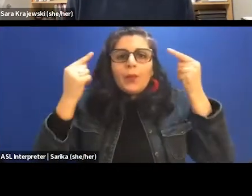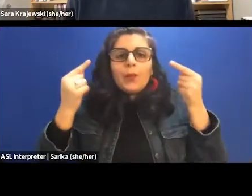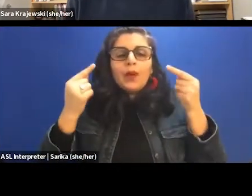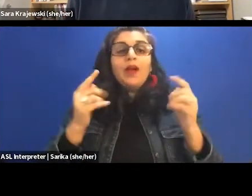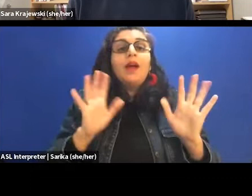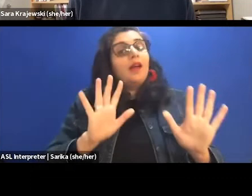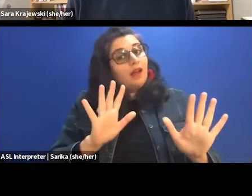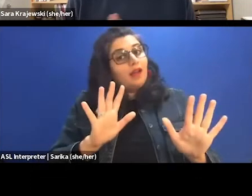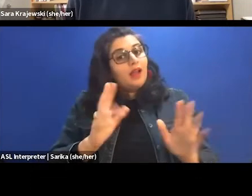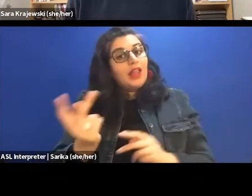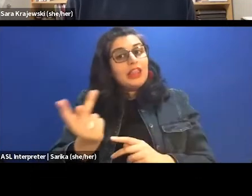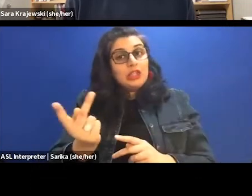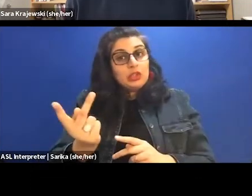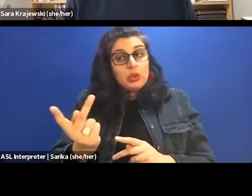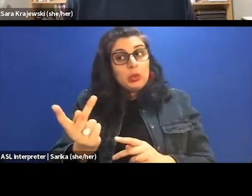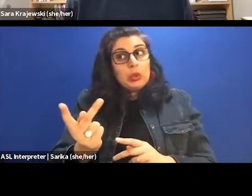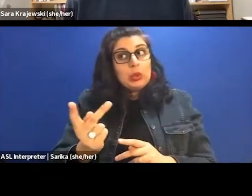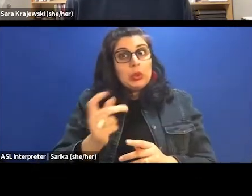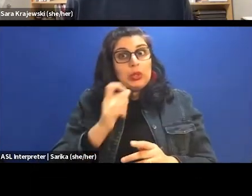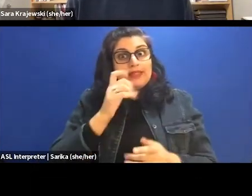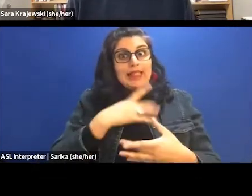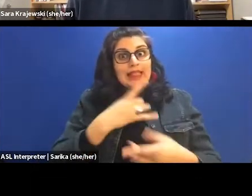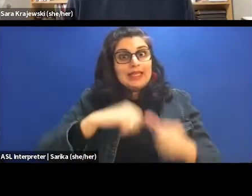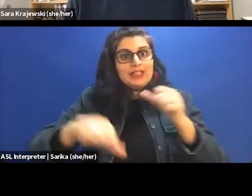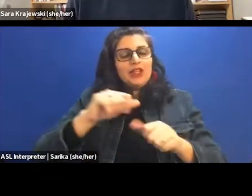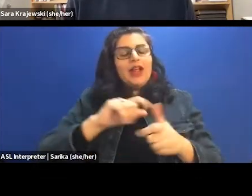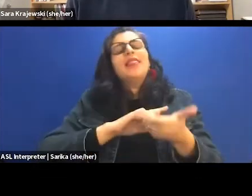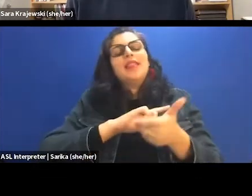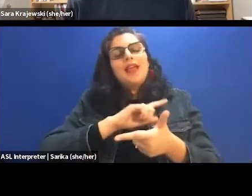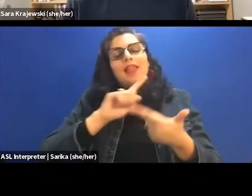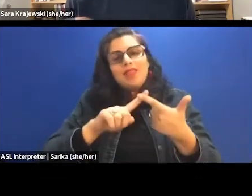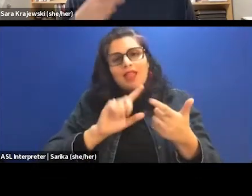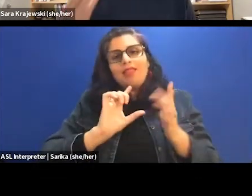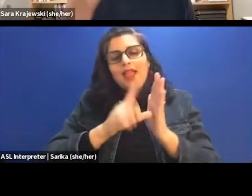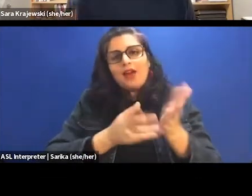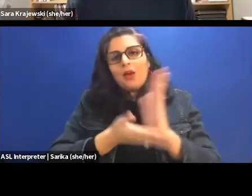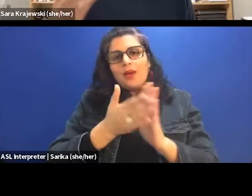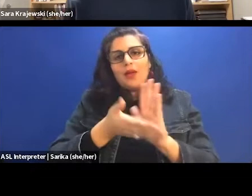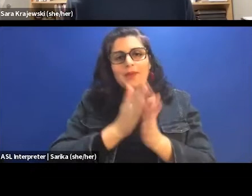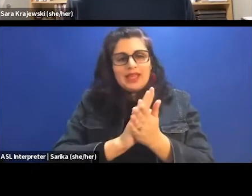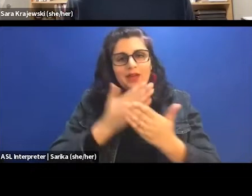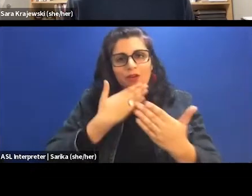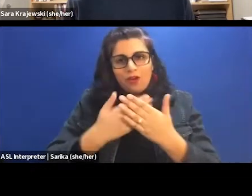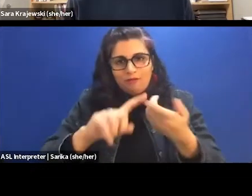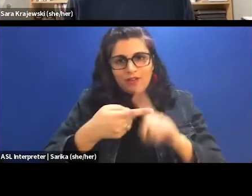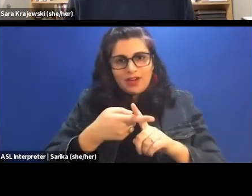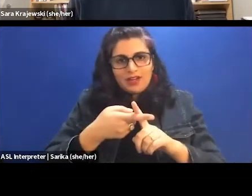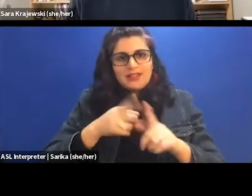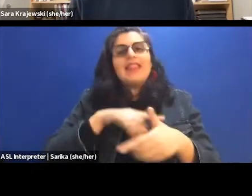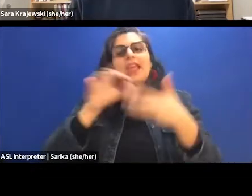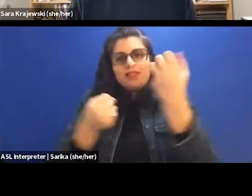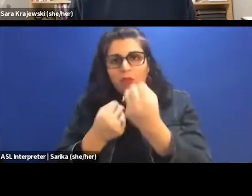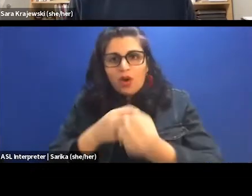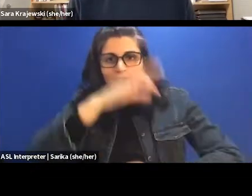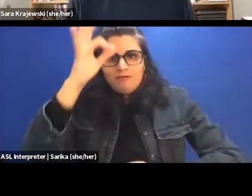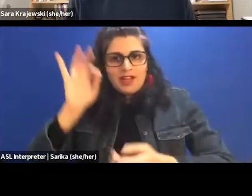not hit it off very well at all, but later became very close friends, and Natasha became a good friend as well as patron of Frida throughout